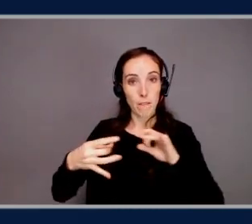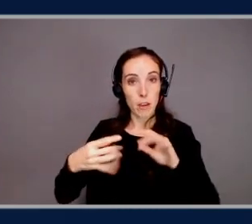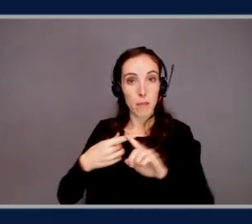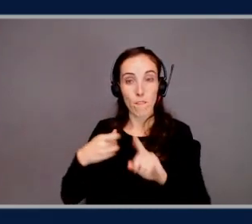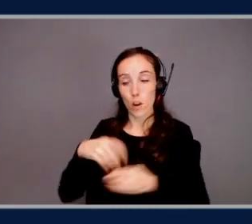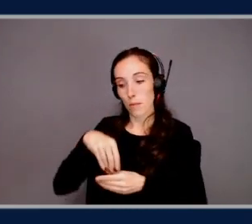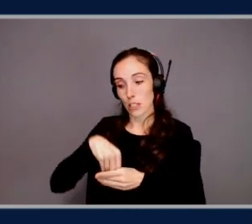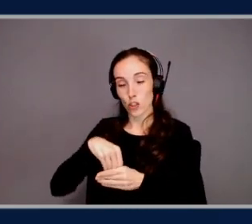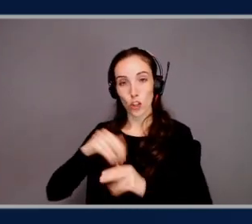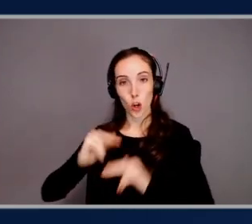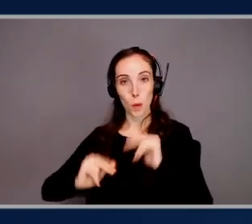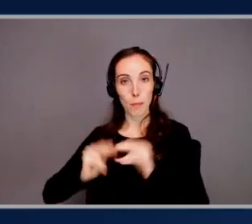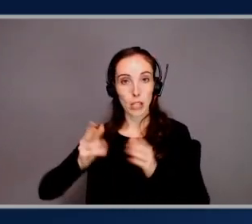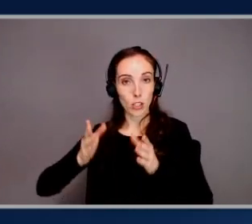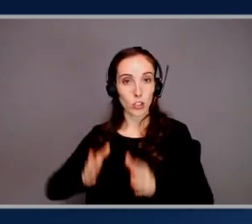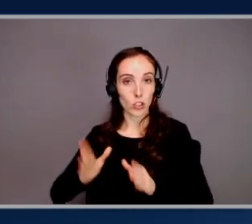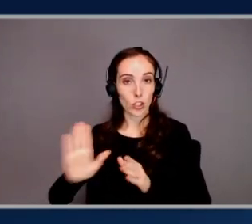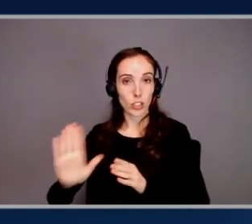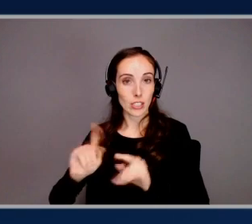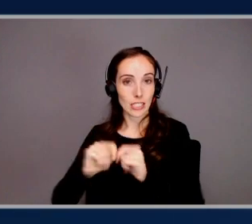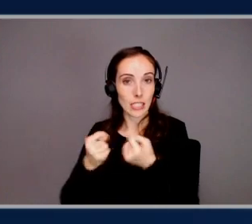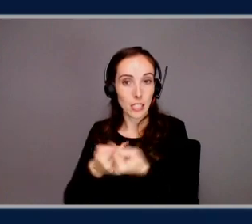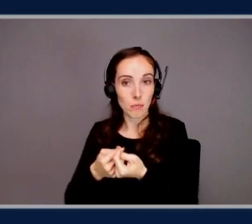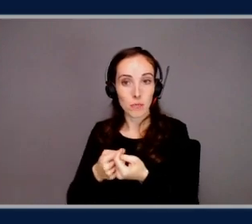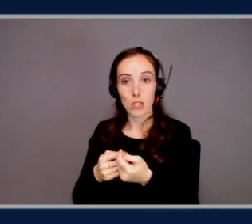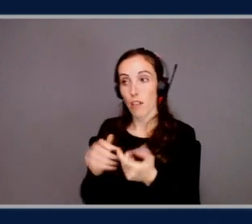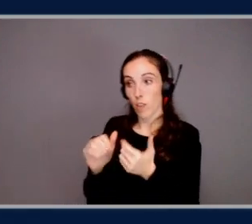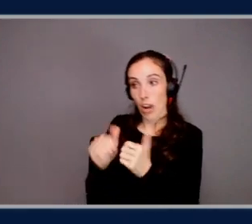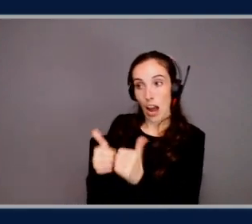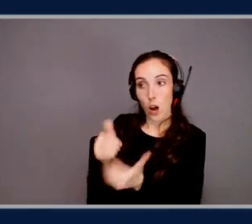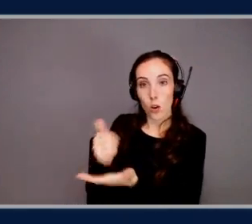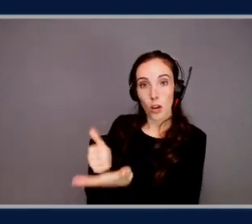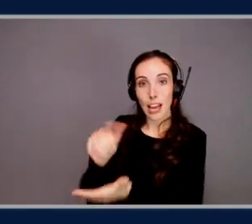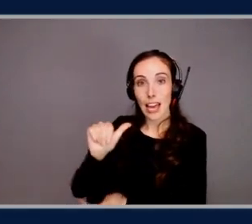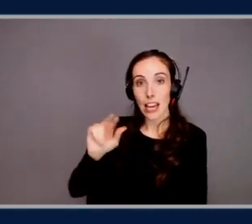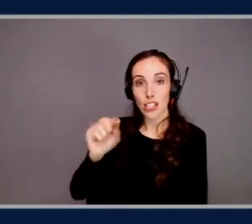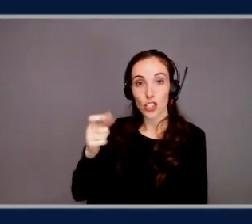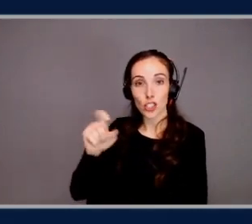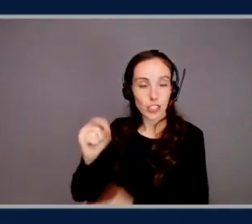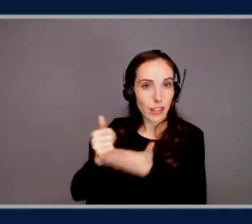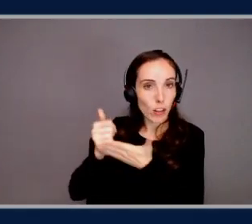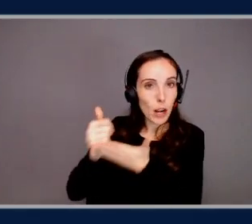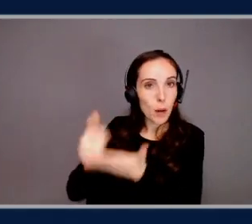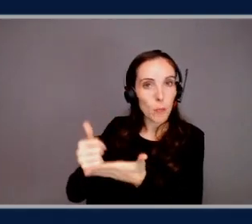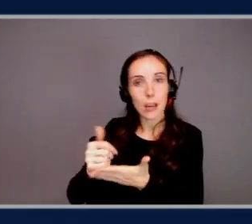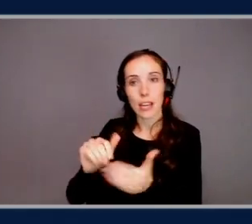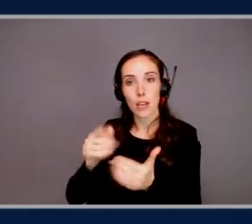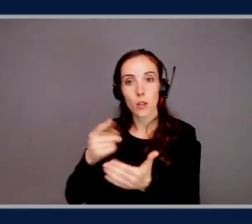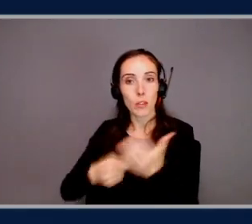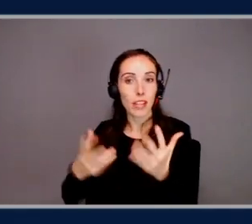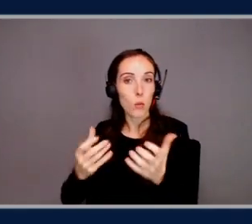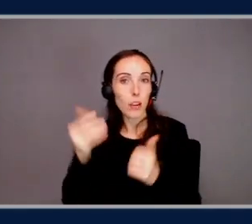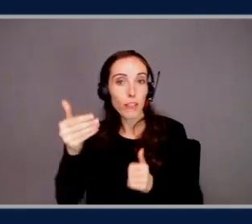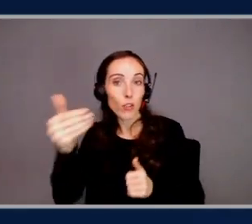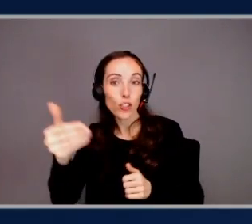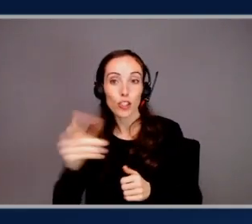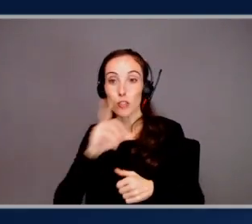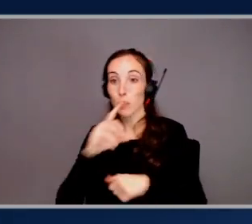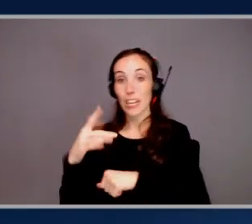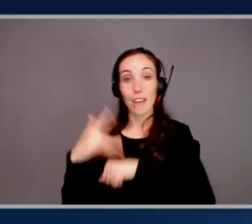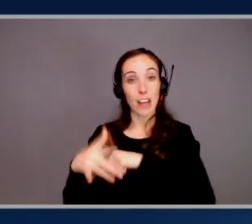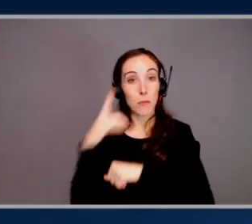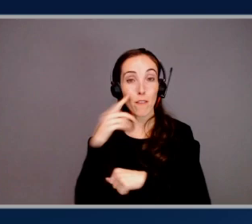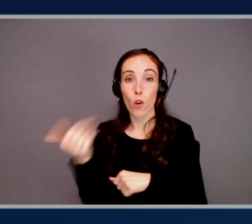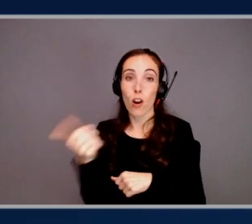teams on how these agents are helping and how they see them helping in the future as well. So exactly the same way. Yeah. These things are available for other customers to use as